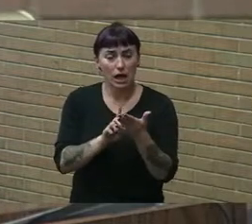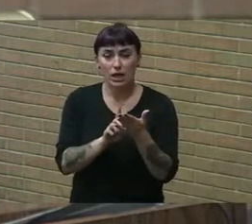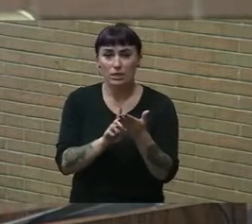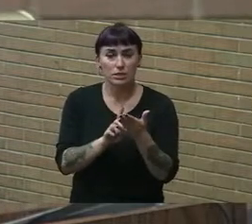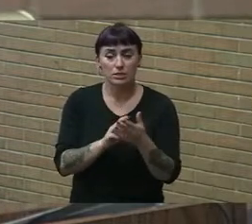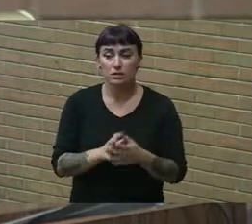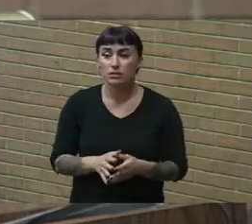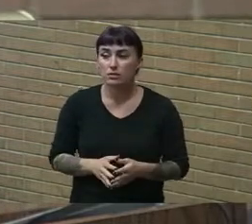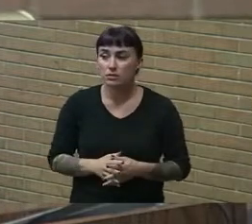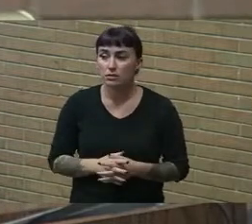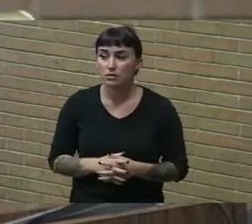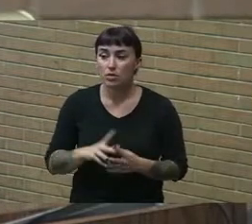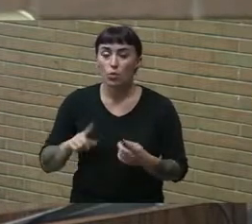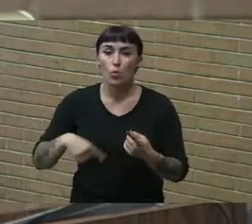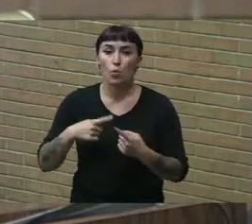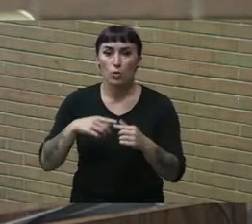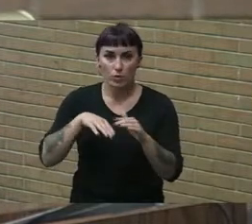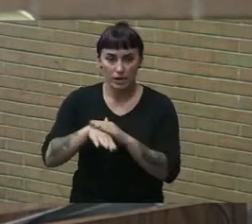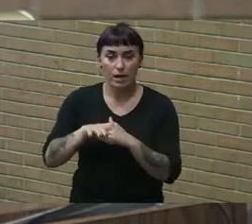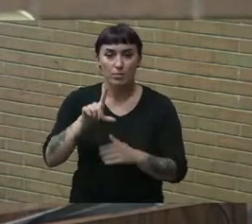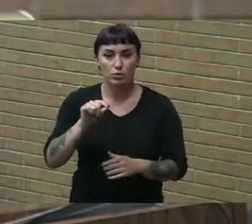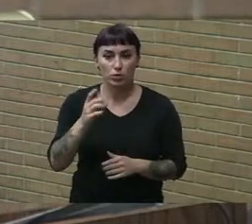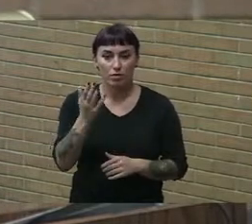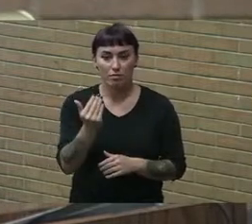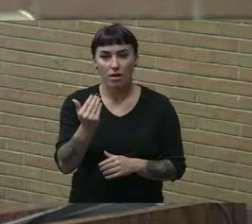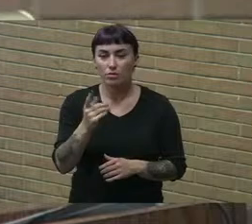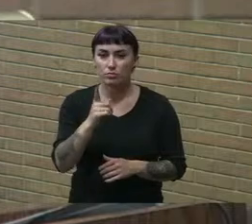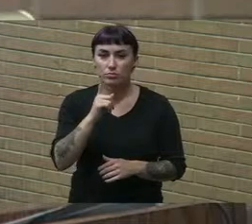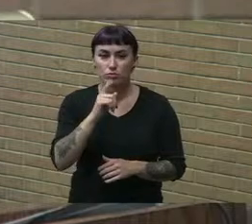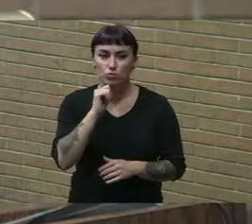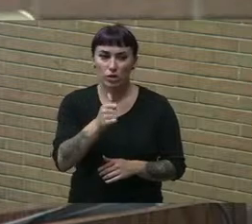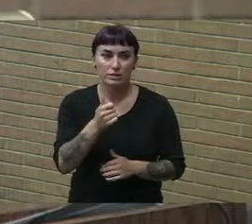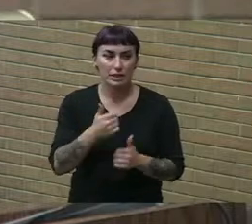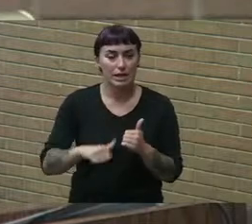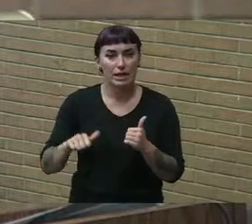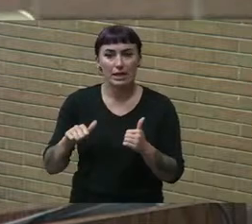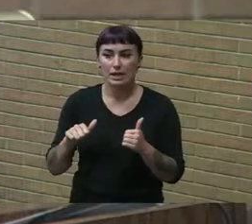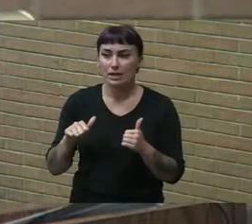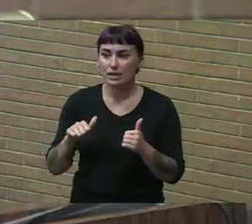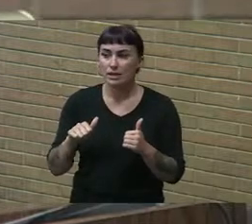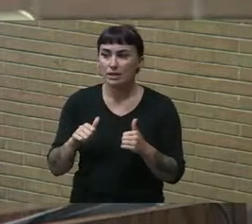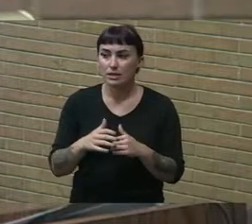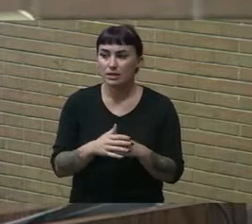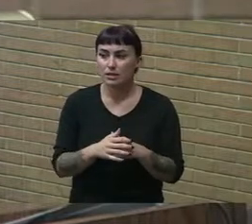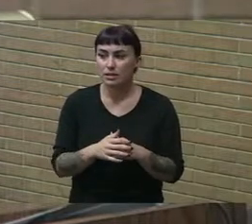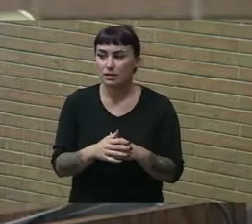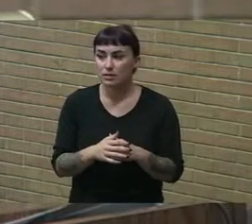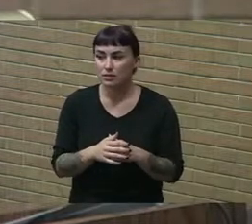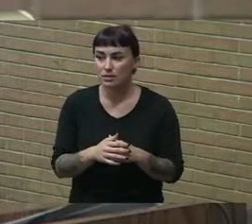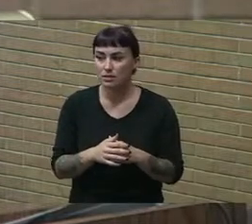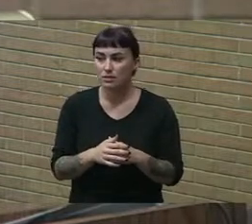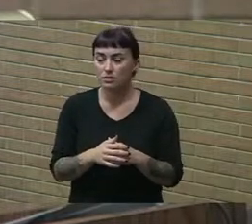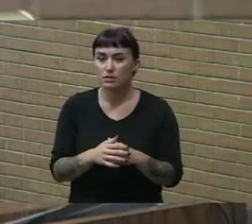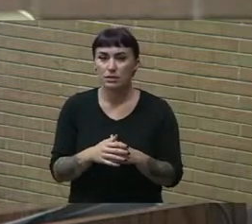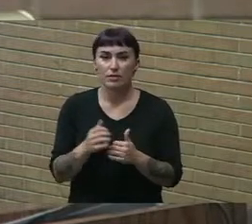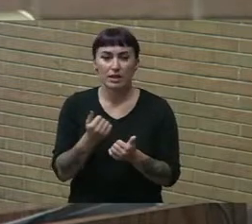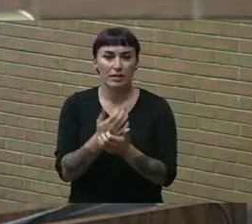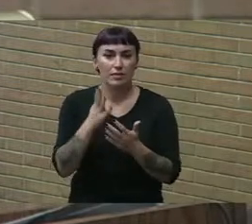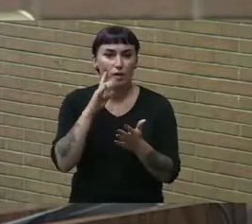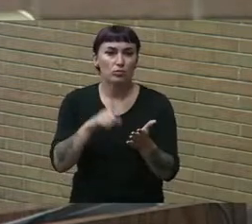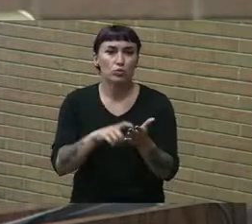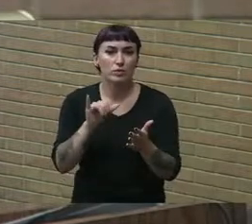building when we came in 2015. So there wasn't any height which was really called out at that